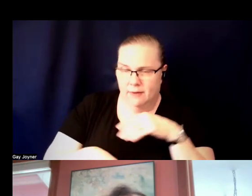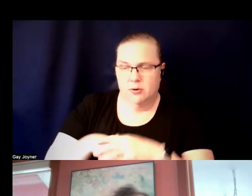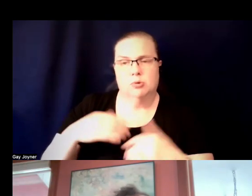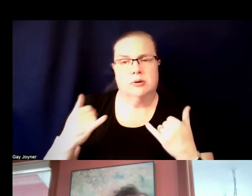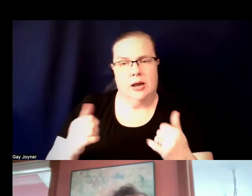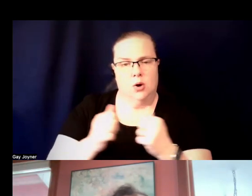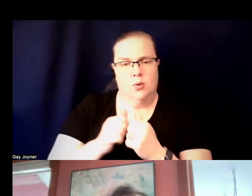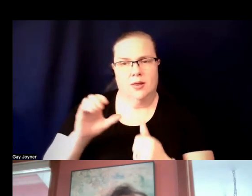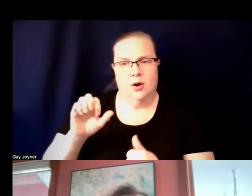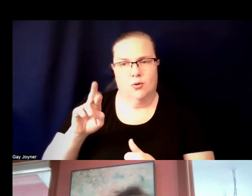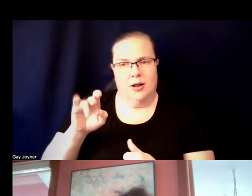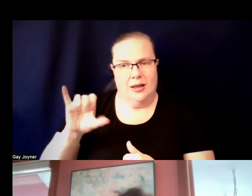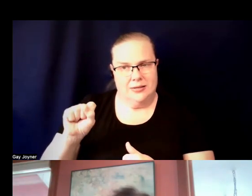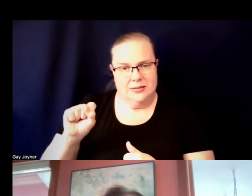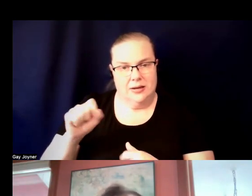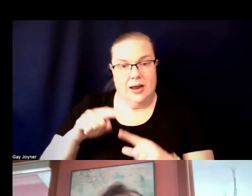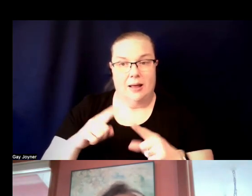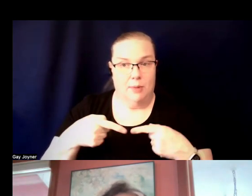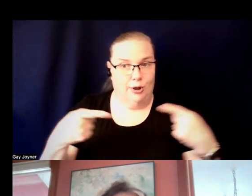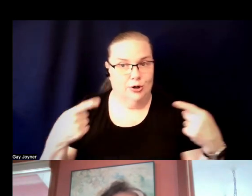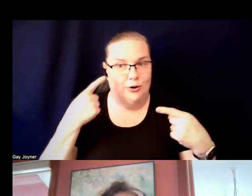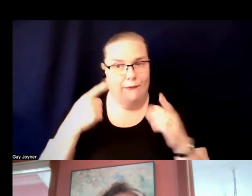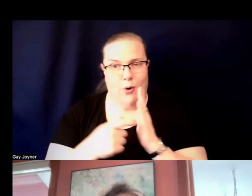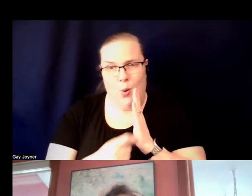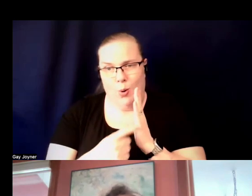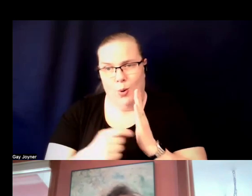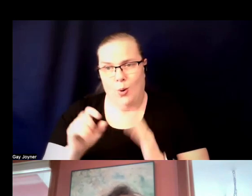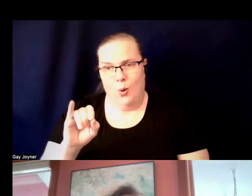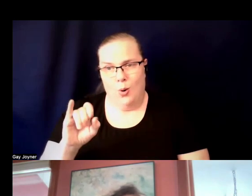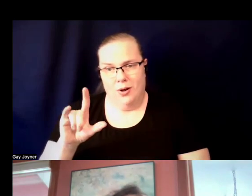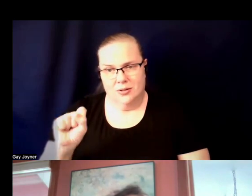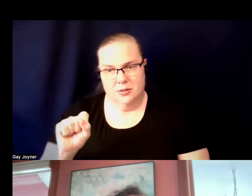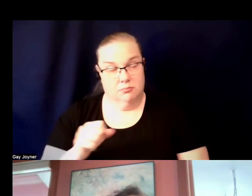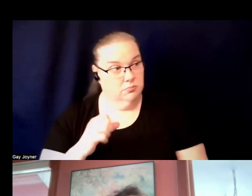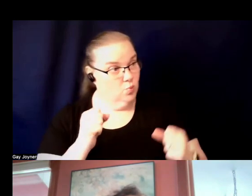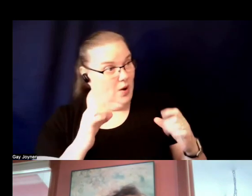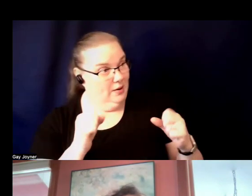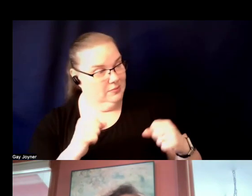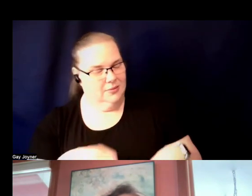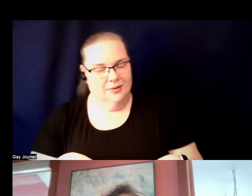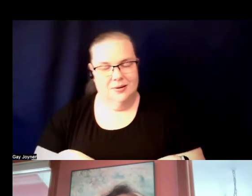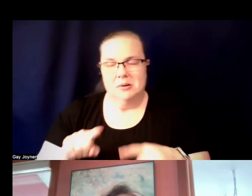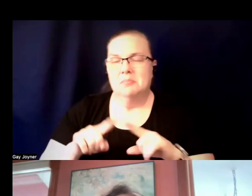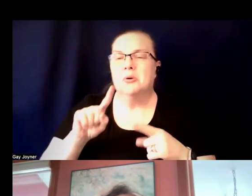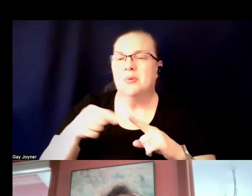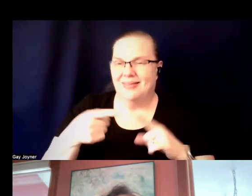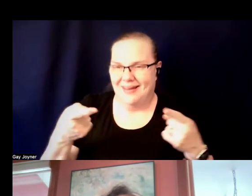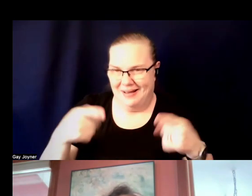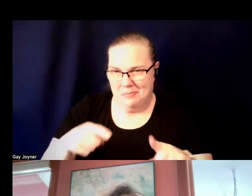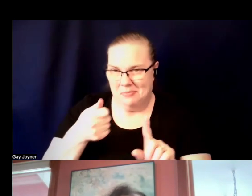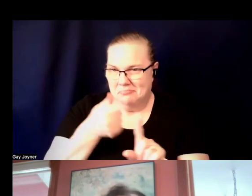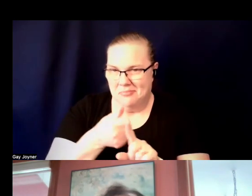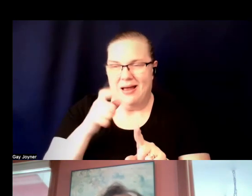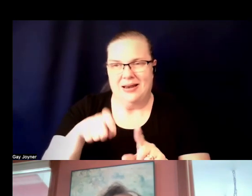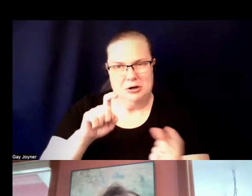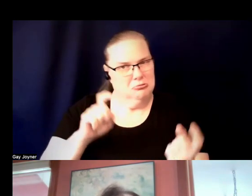also allergic to oils, lucky me. Oh, Oh, wow. So yeah, once that happened, I really needed to change